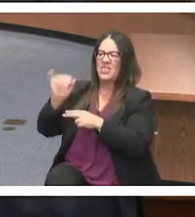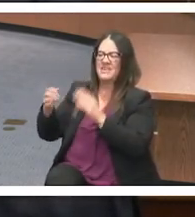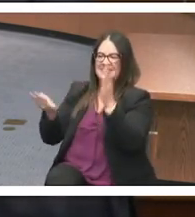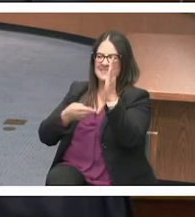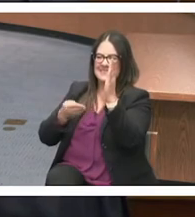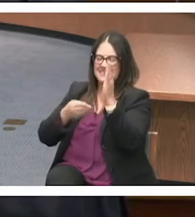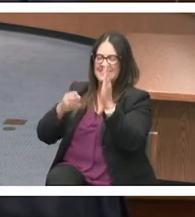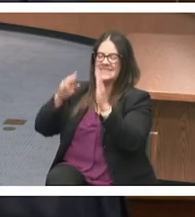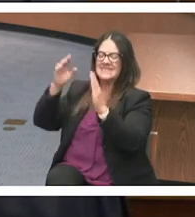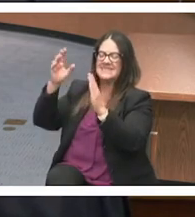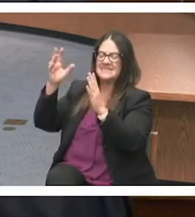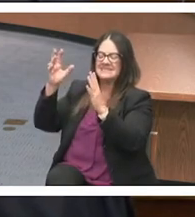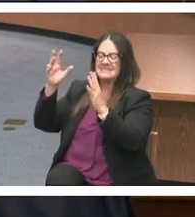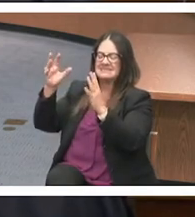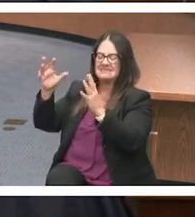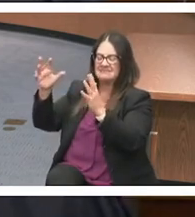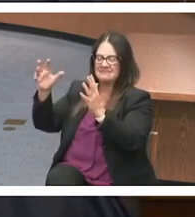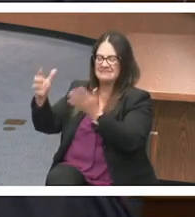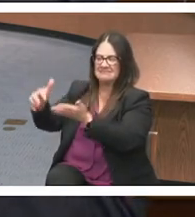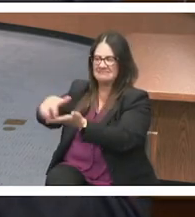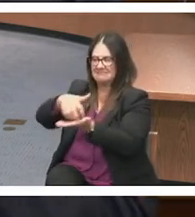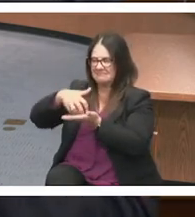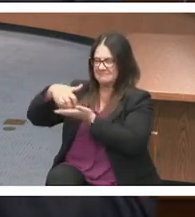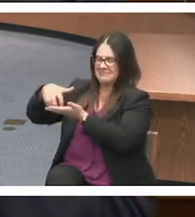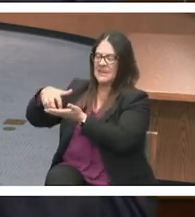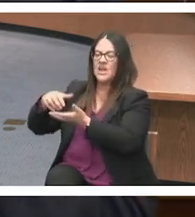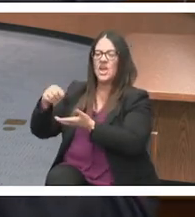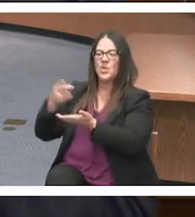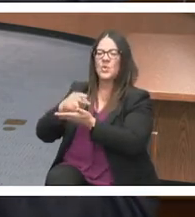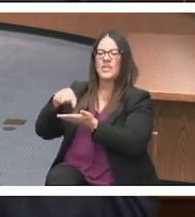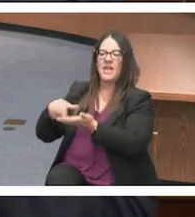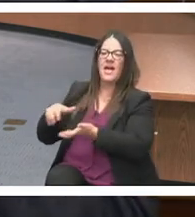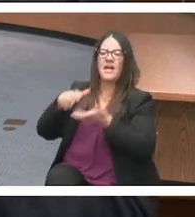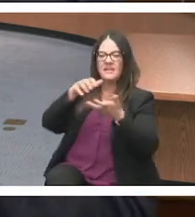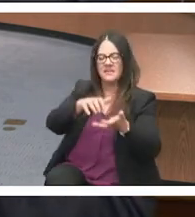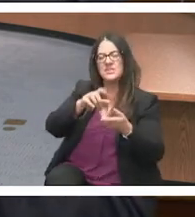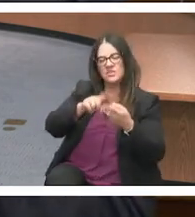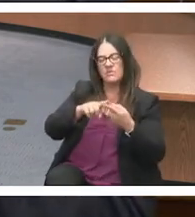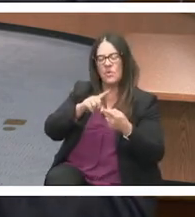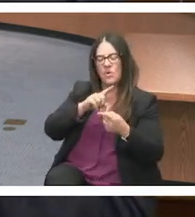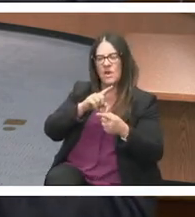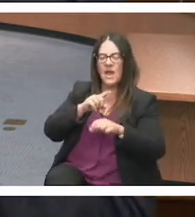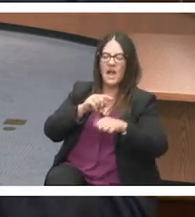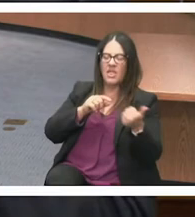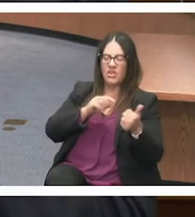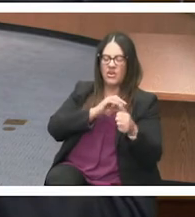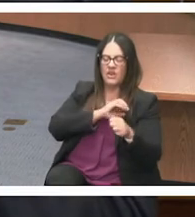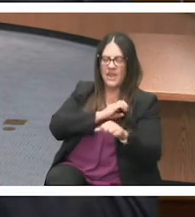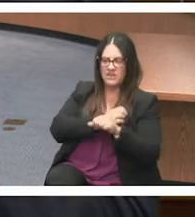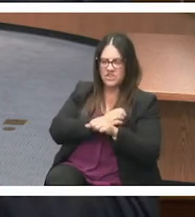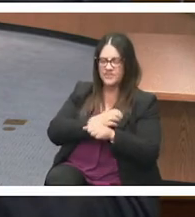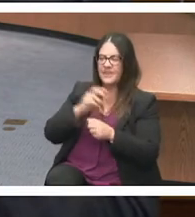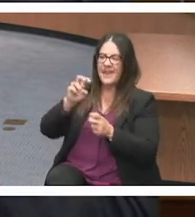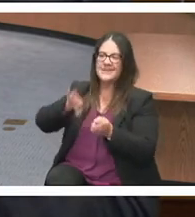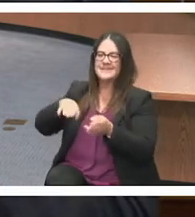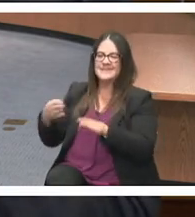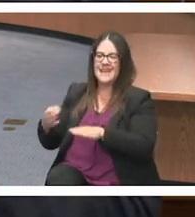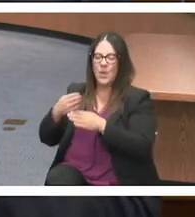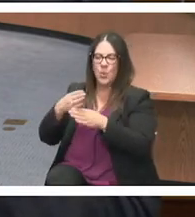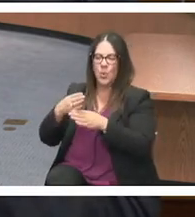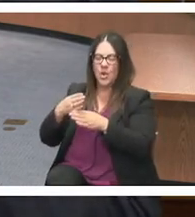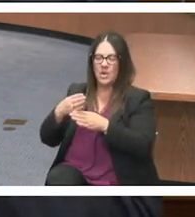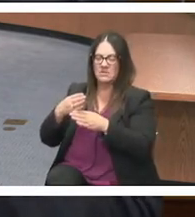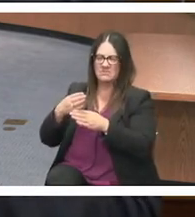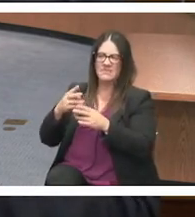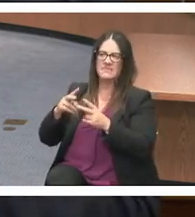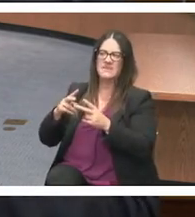What's happening right now without those is, and I've seen them, you have slash piles, essentially dead wood, three stories high.